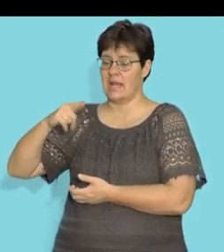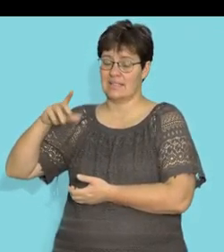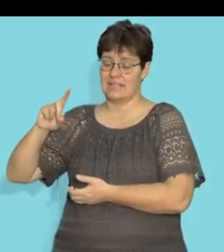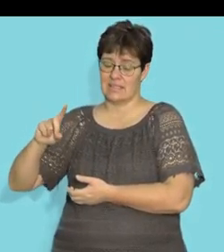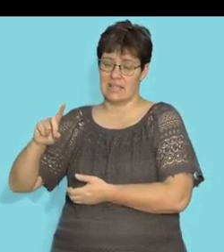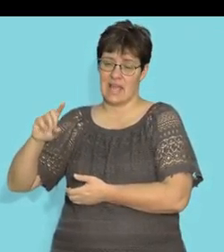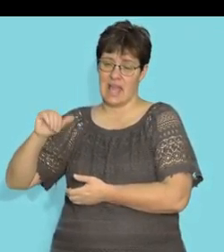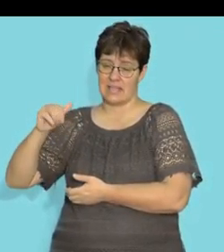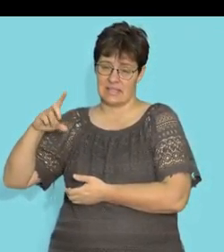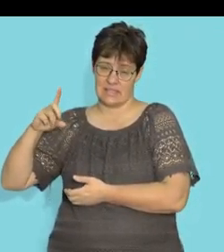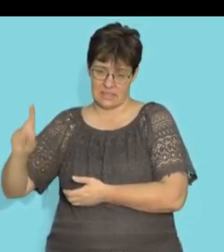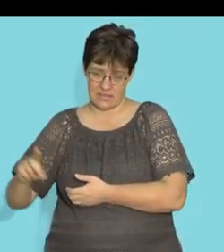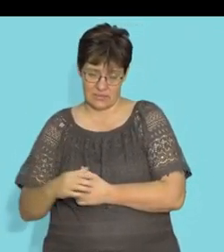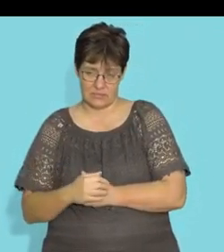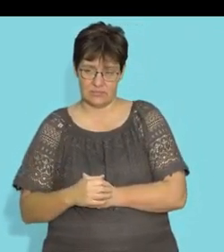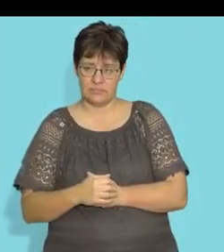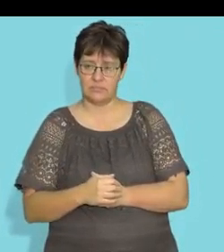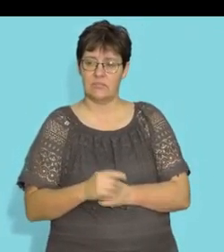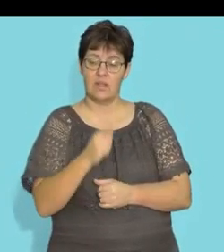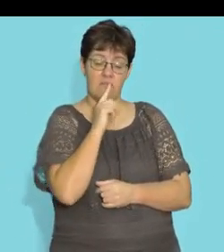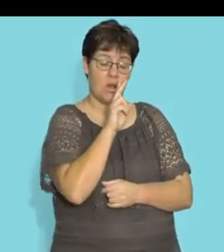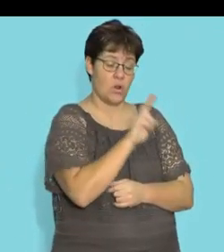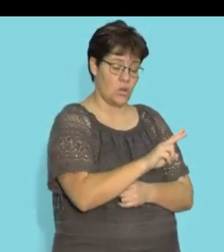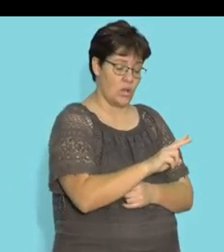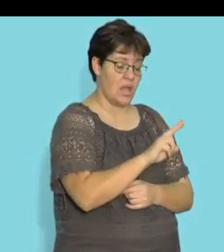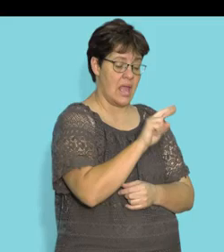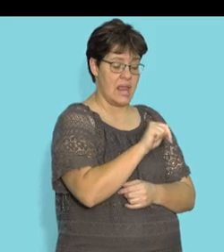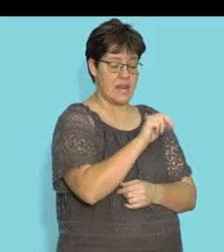strong conjugate acid or base.